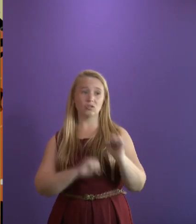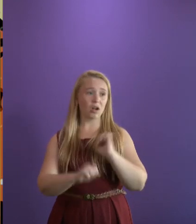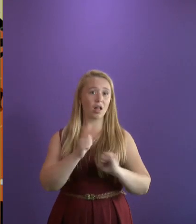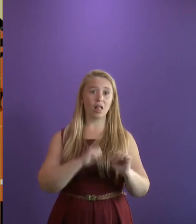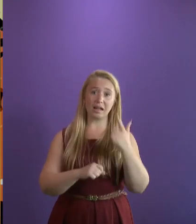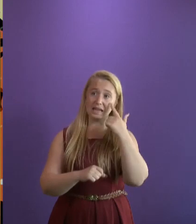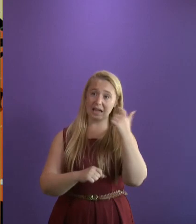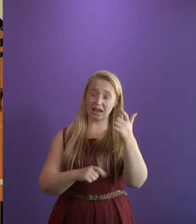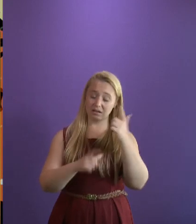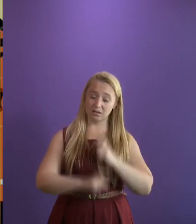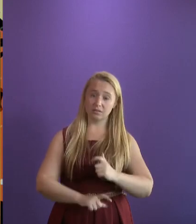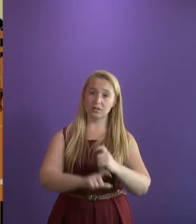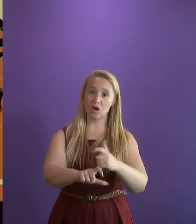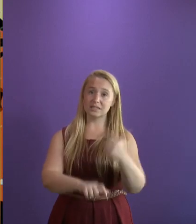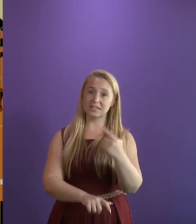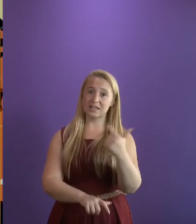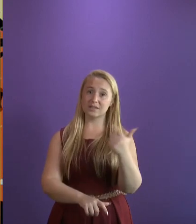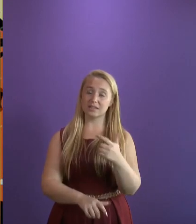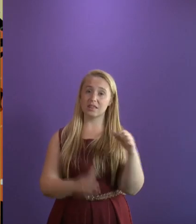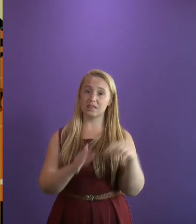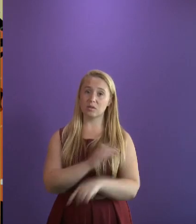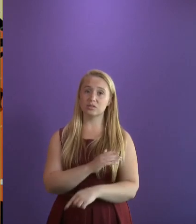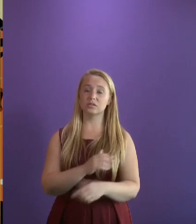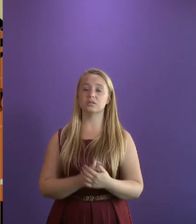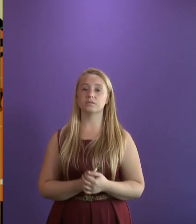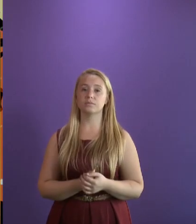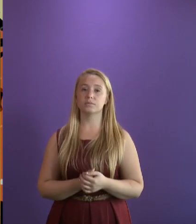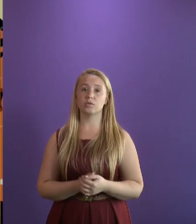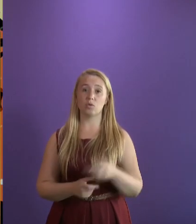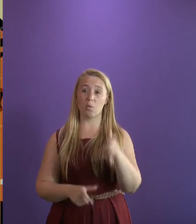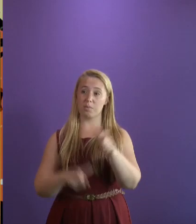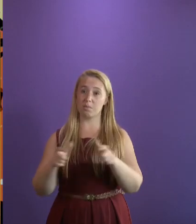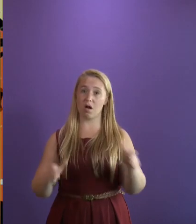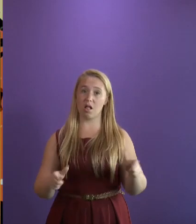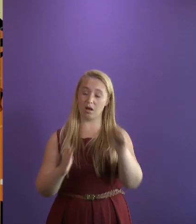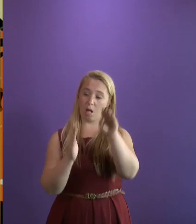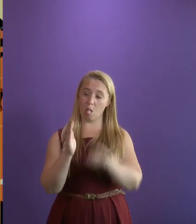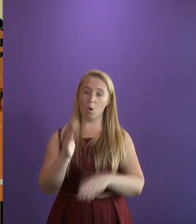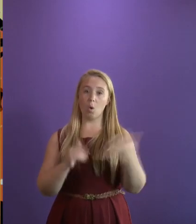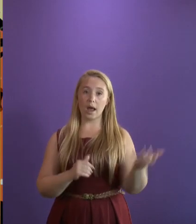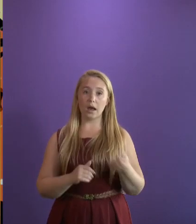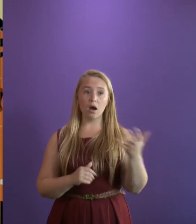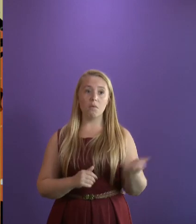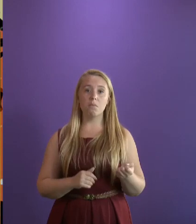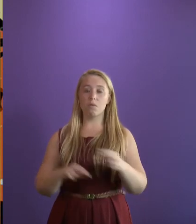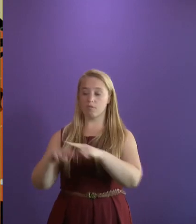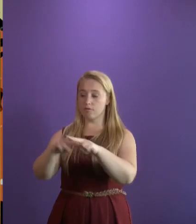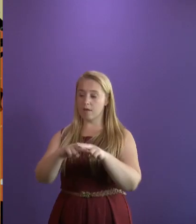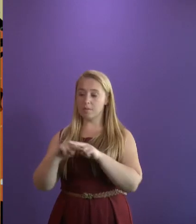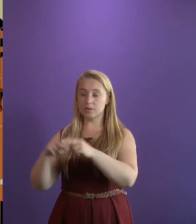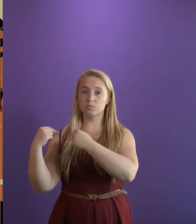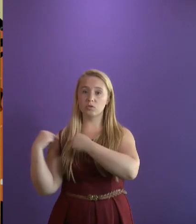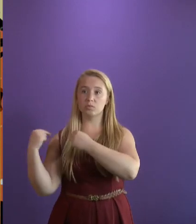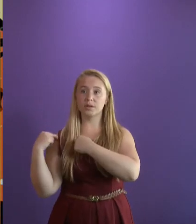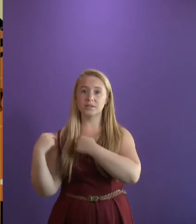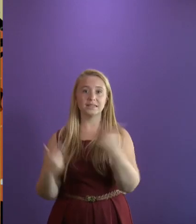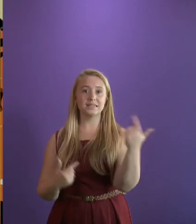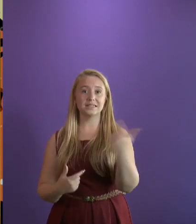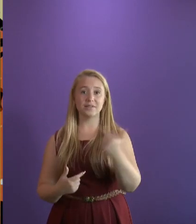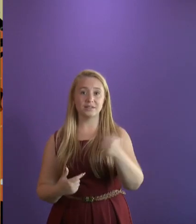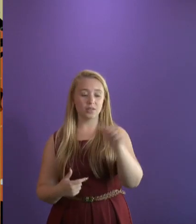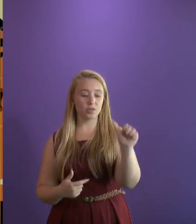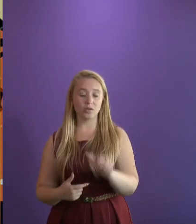do that? It's not necessarily just deprivation, it's people on low income, it's people with family responsibilities. Can you actually do that? I think this is